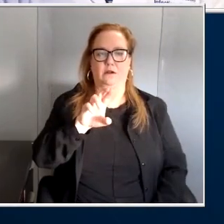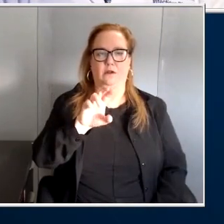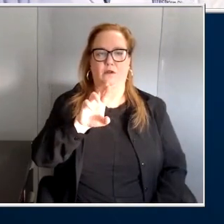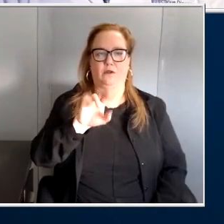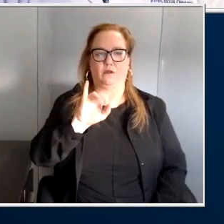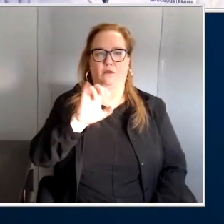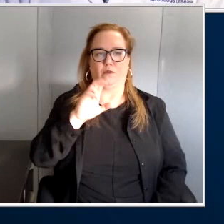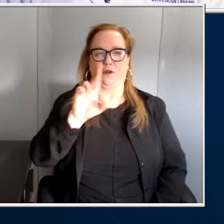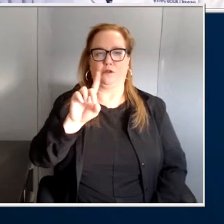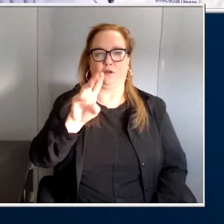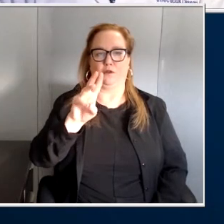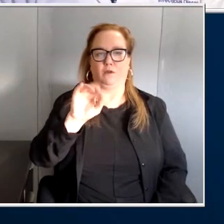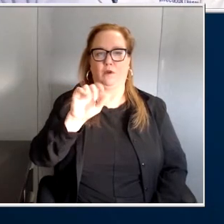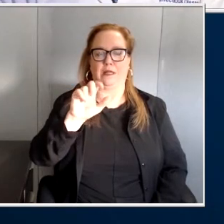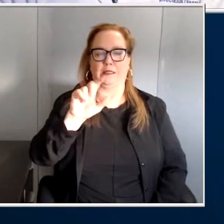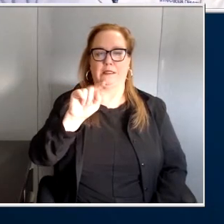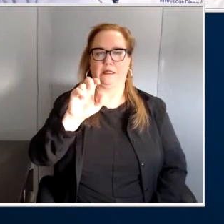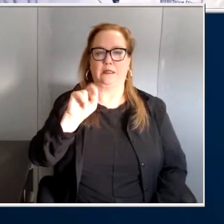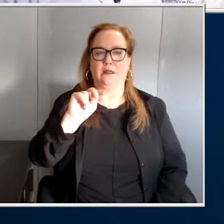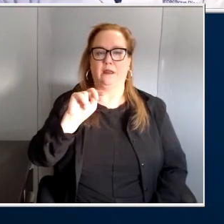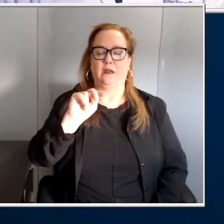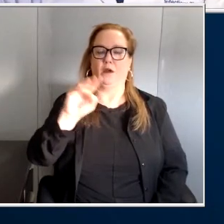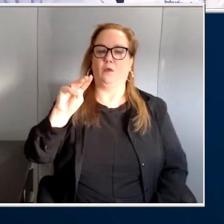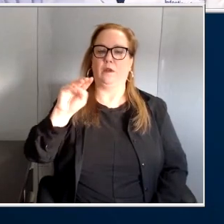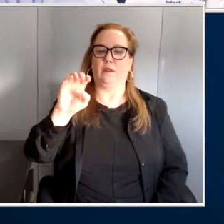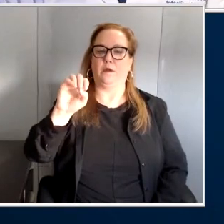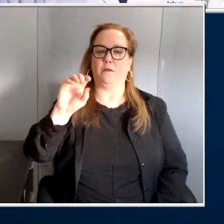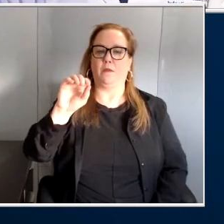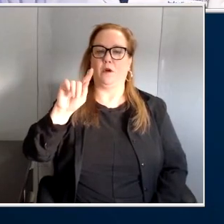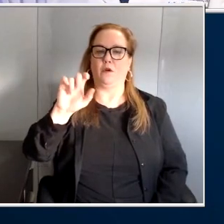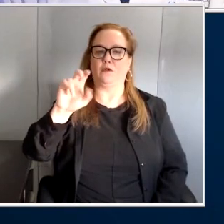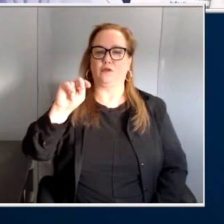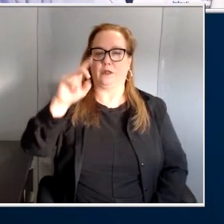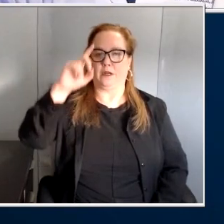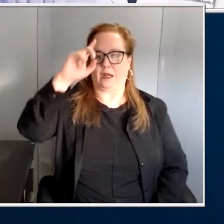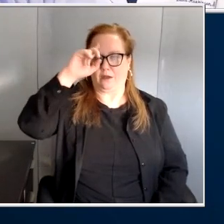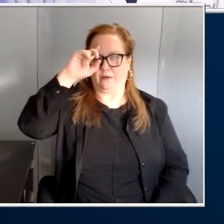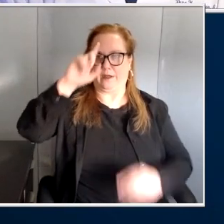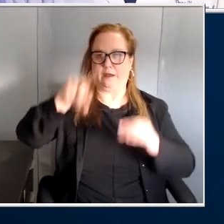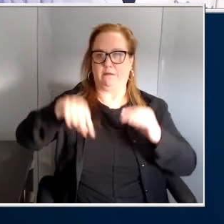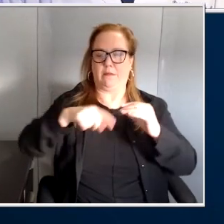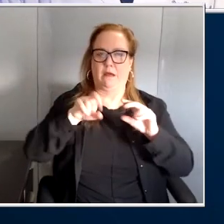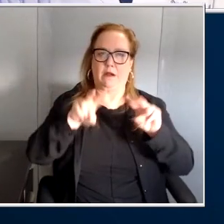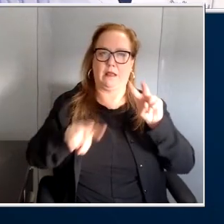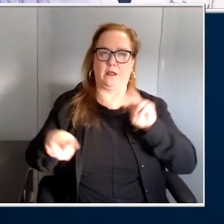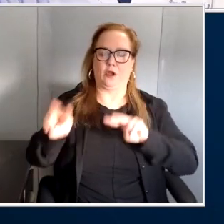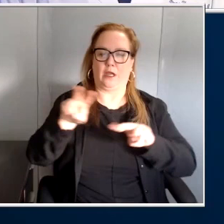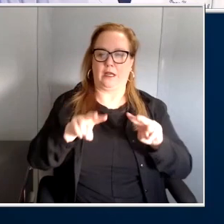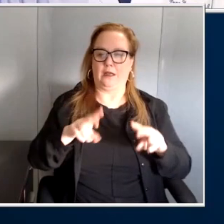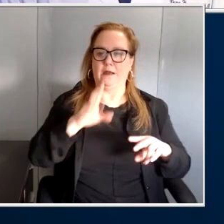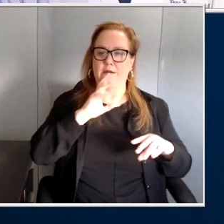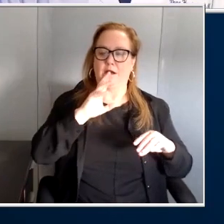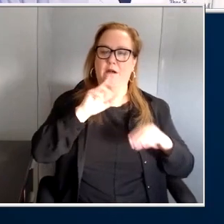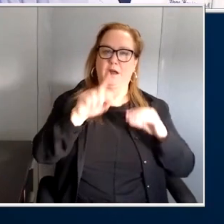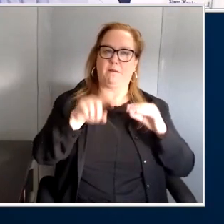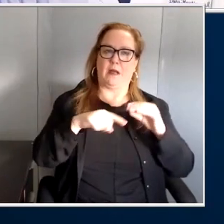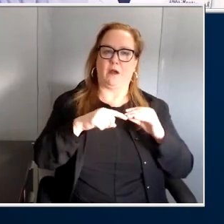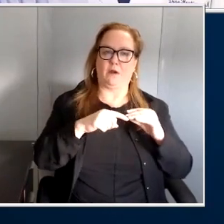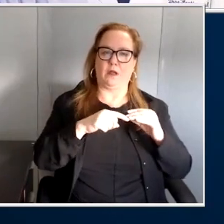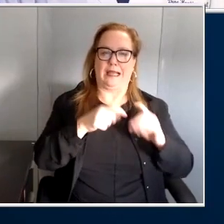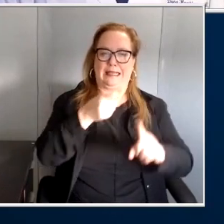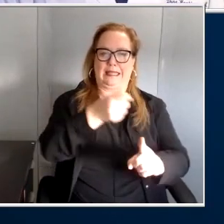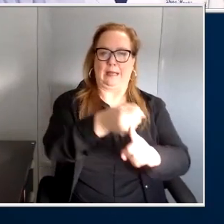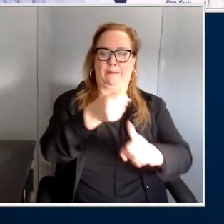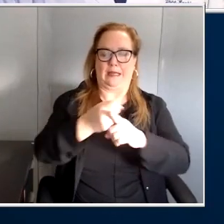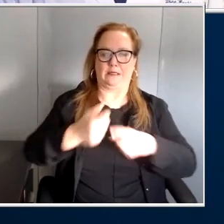motion. Dr. Watson, I know this is something you spend time thinking and having to look at. Talk to us a little bit about what are all the impacts on our